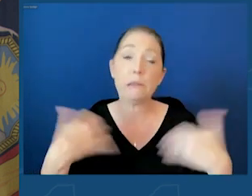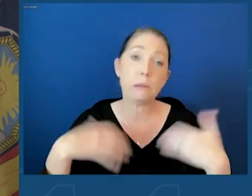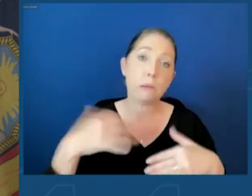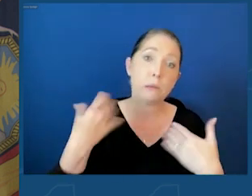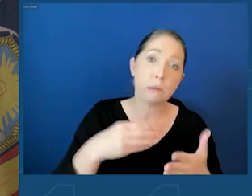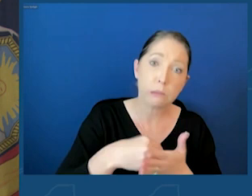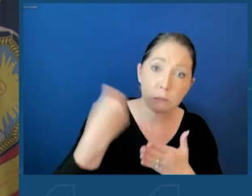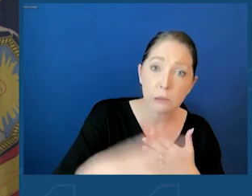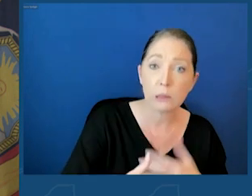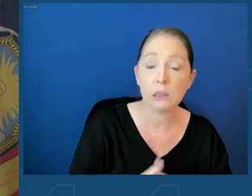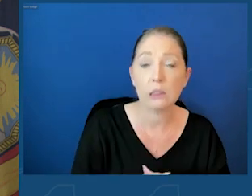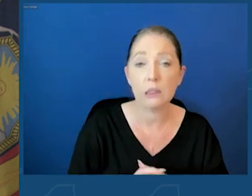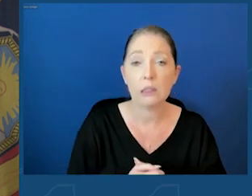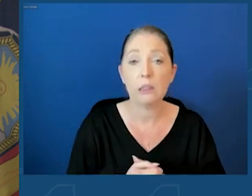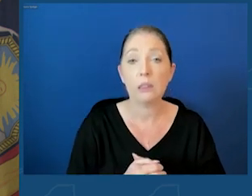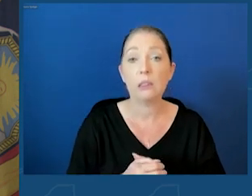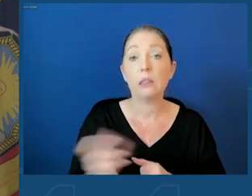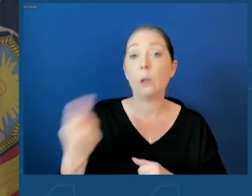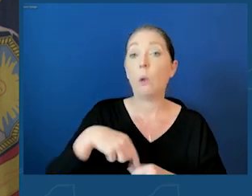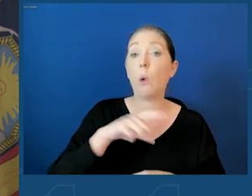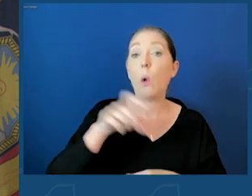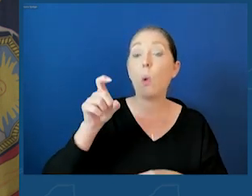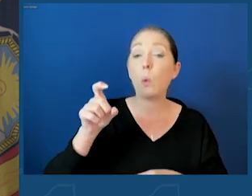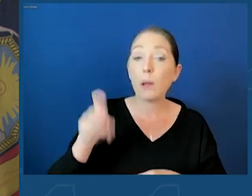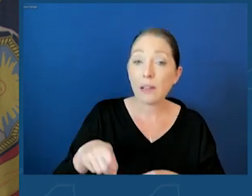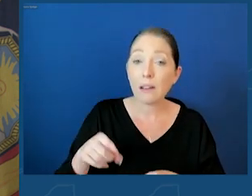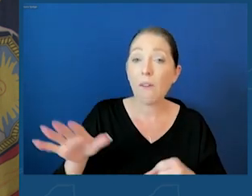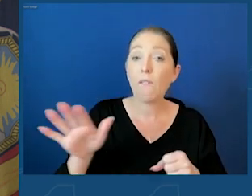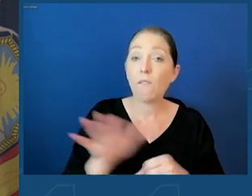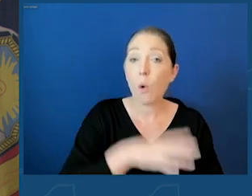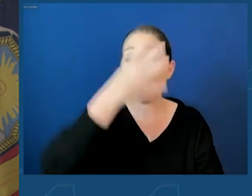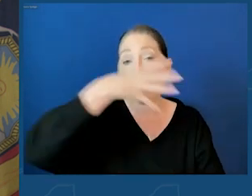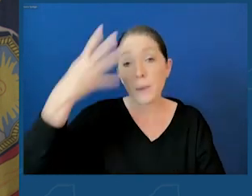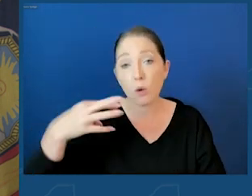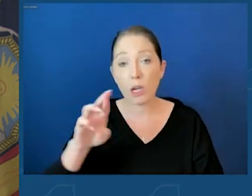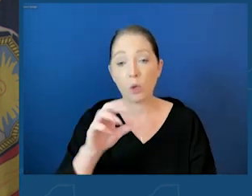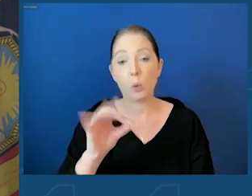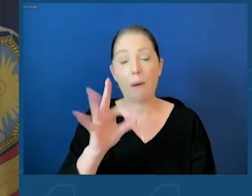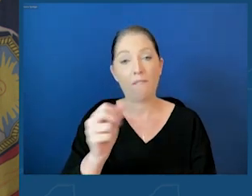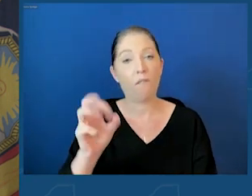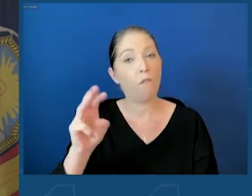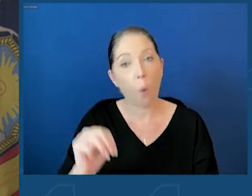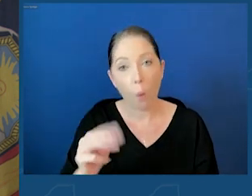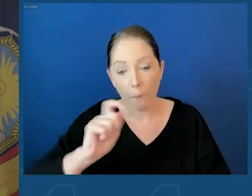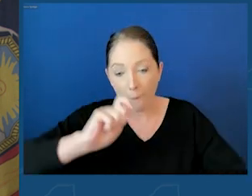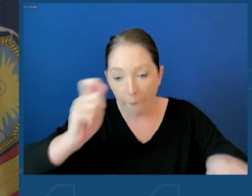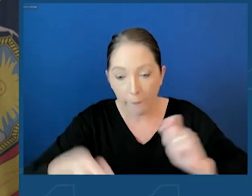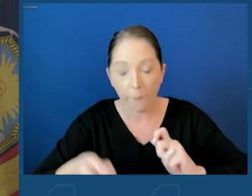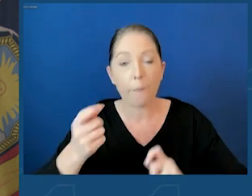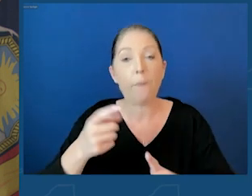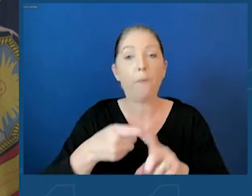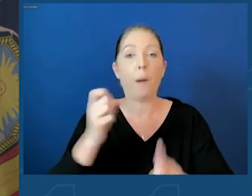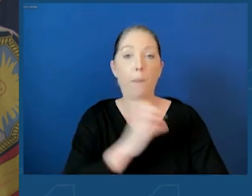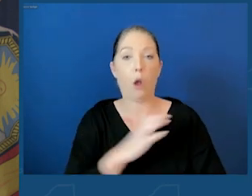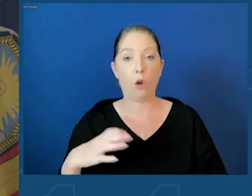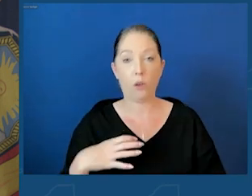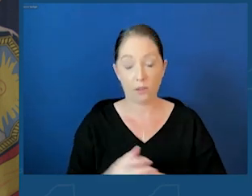But also, ultimately, we need comprehensive immigration reform from Congress. And here's how New Yorkers can